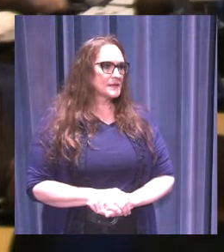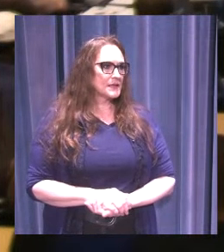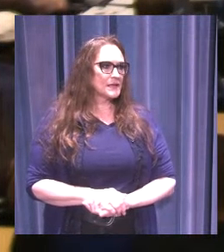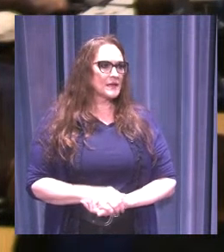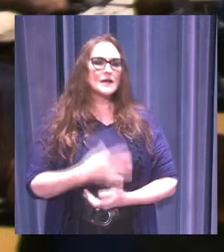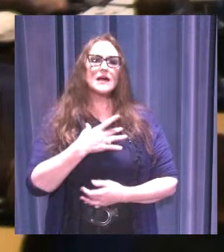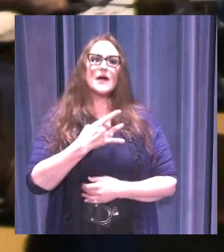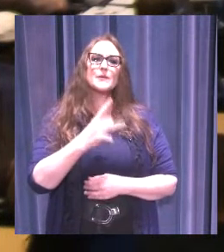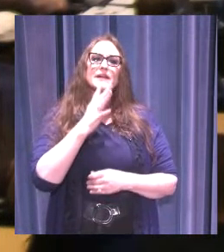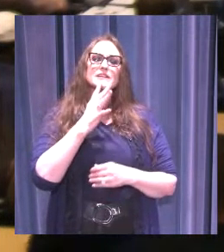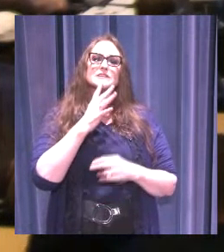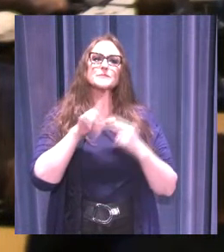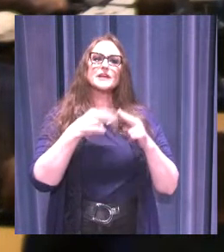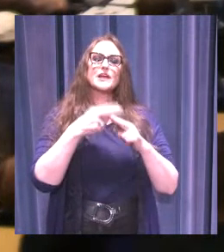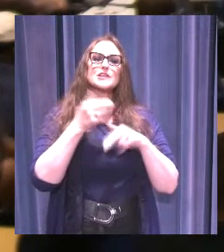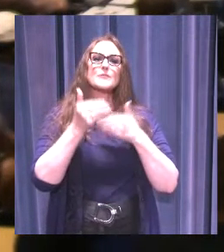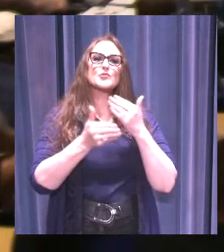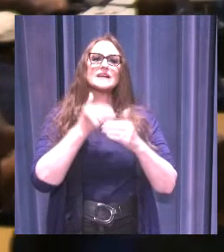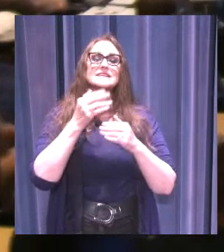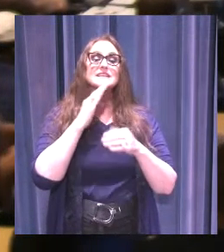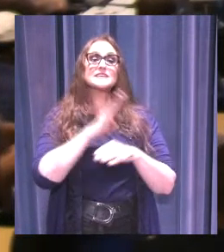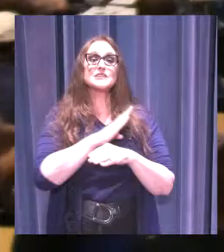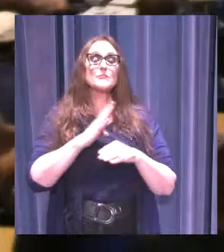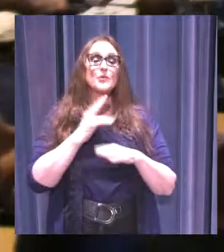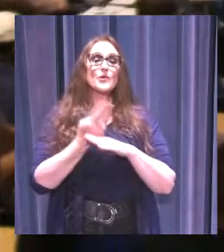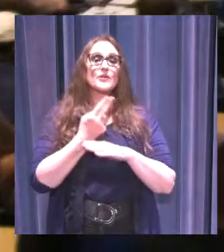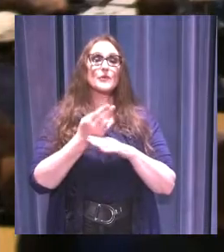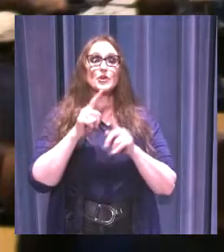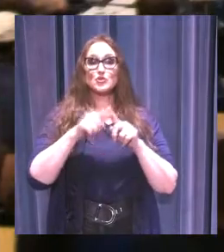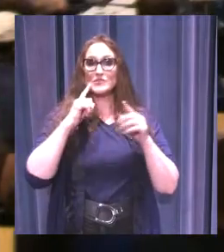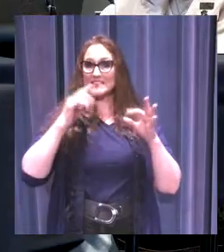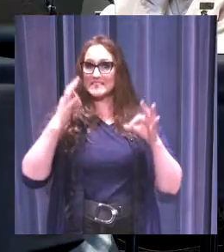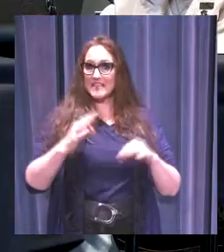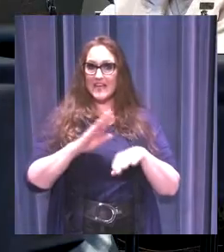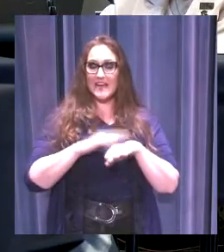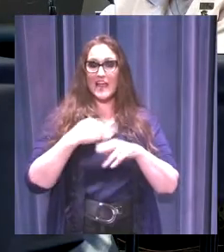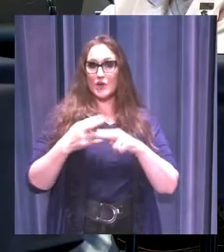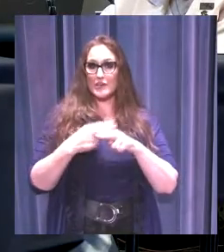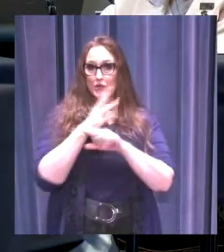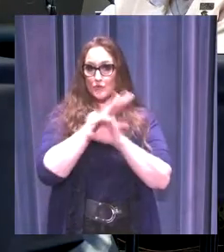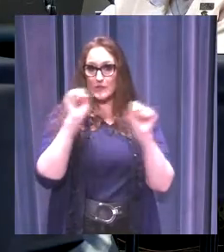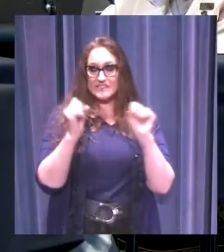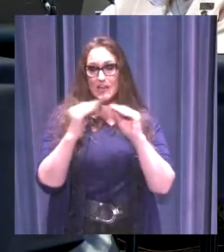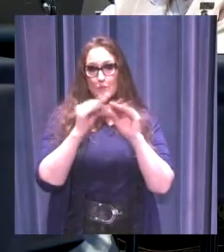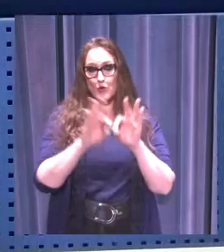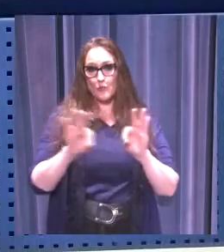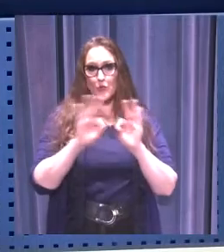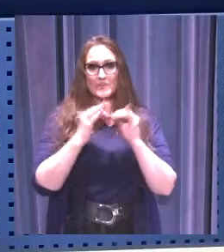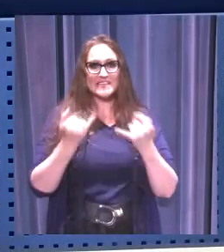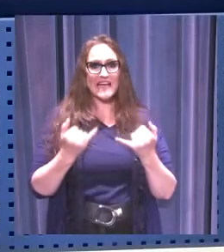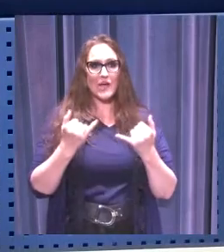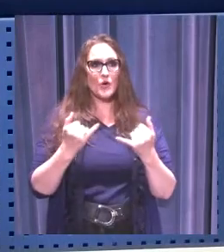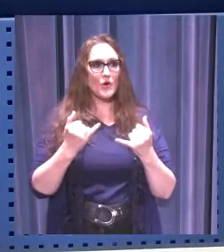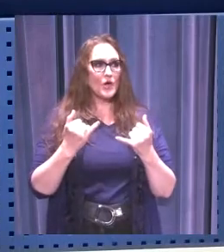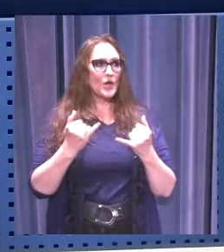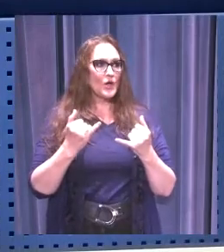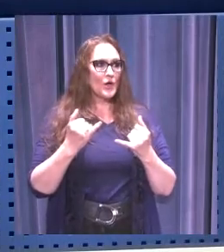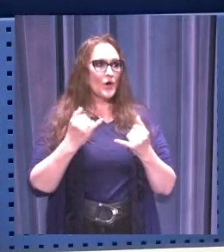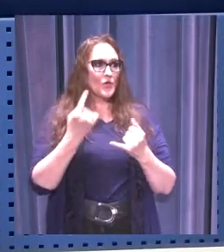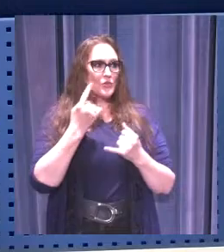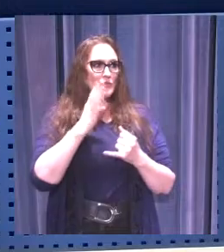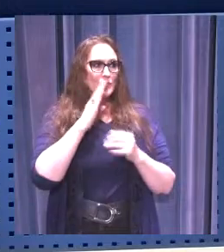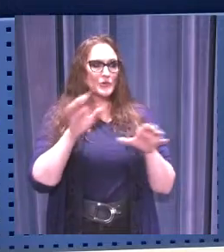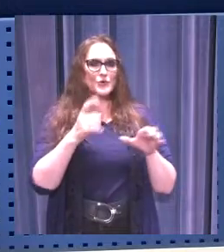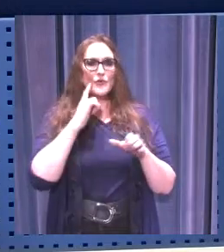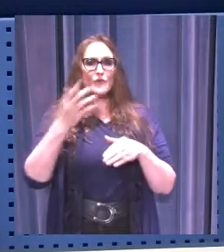I would like to speak on the process this board underwent to decide on our interim president, and more importantly now, the one they're going to undergo